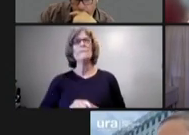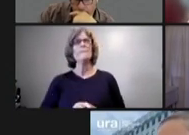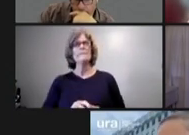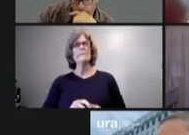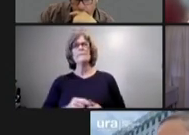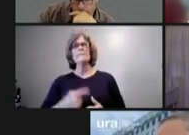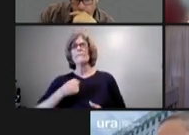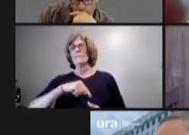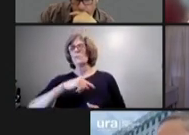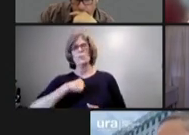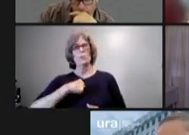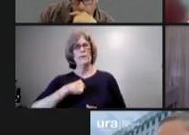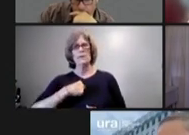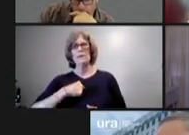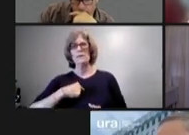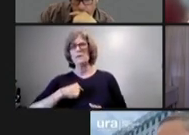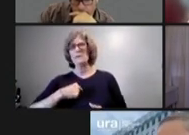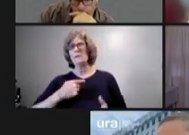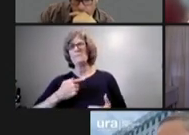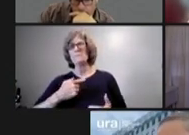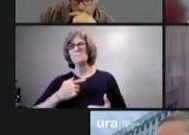not seen